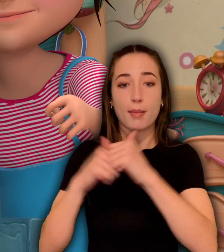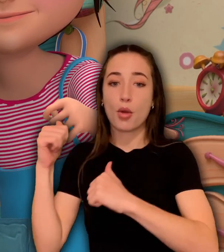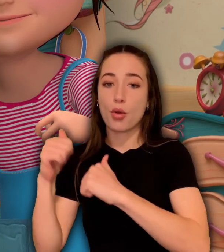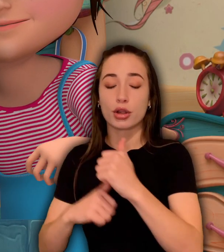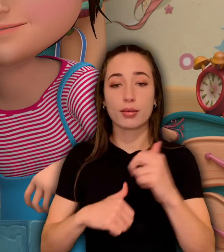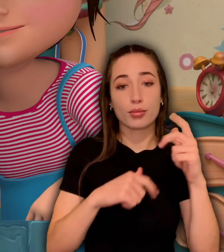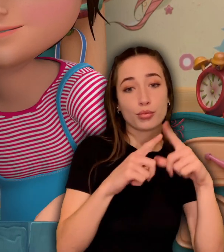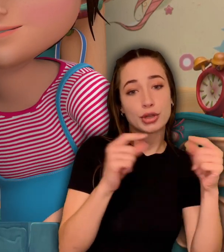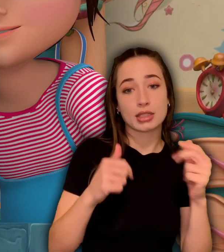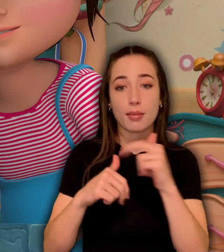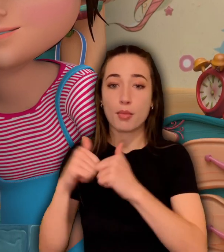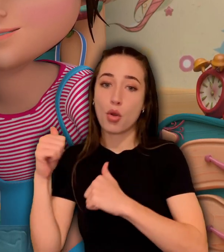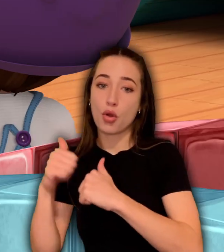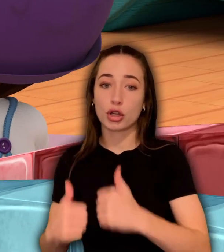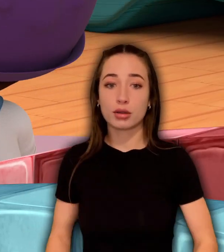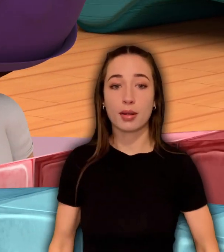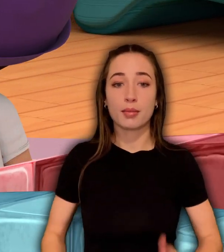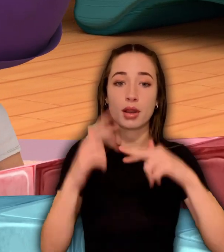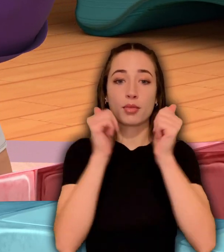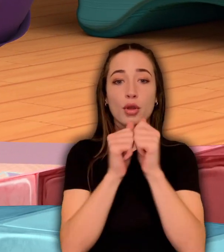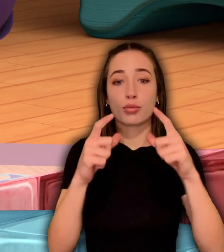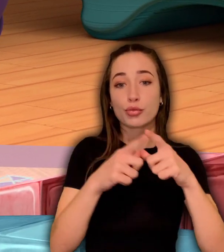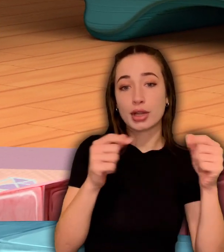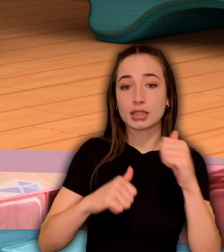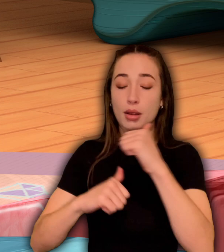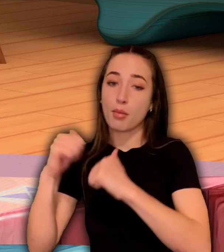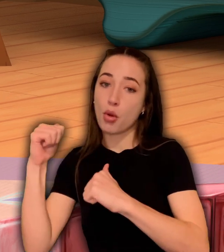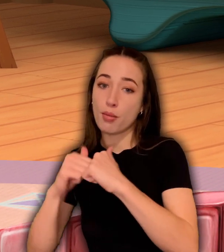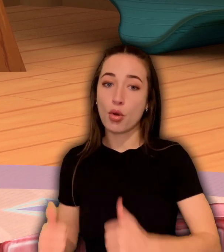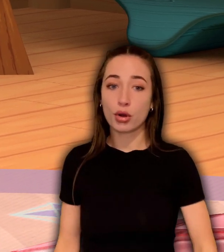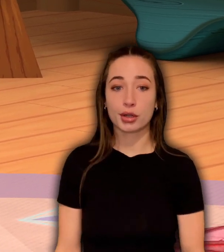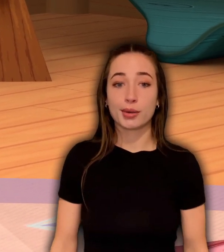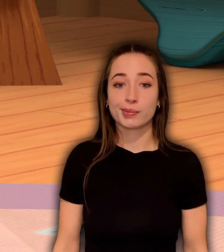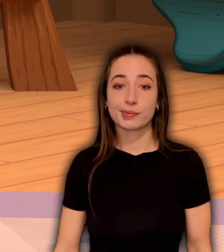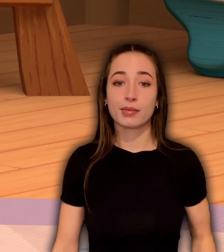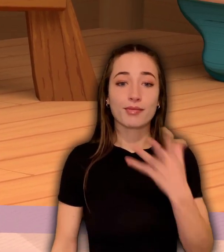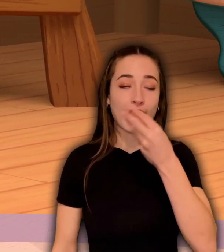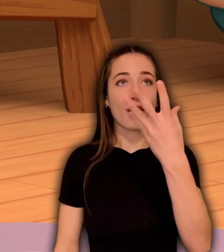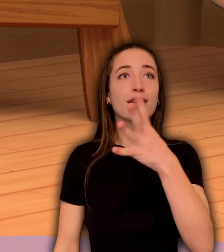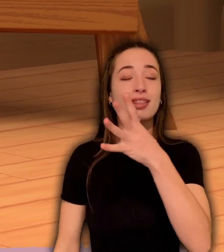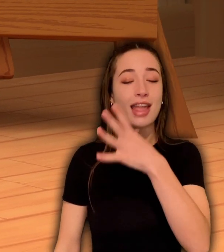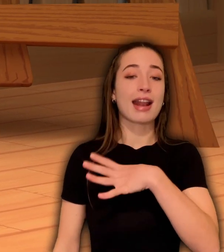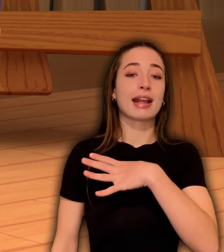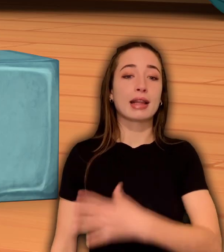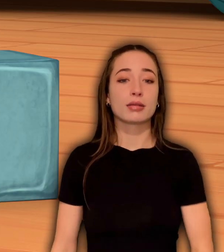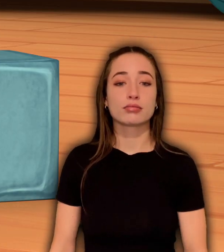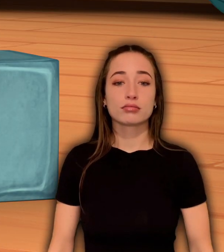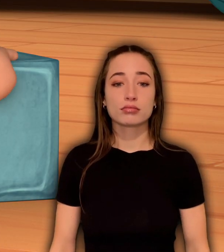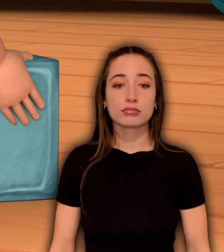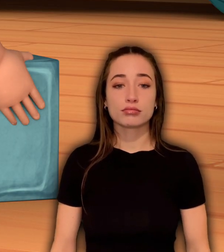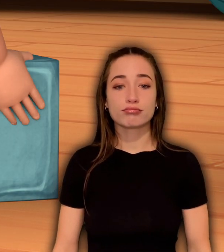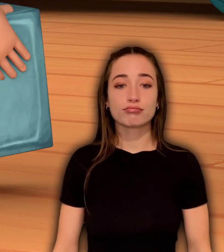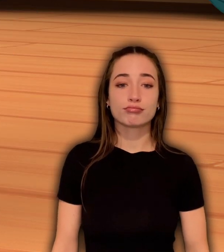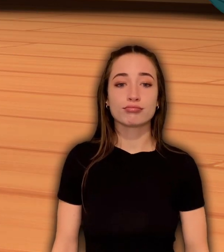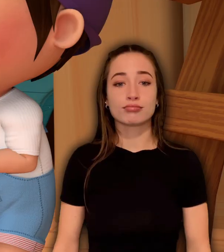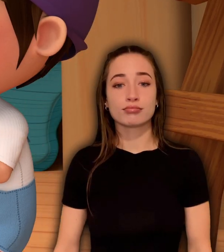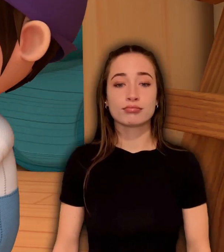BRICKS AND MORTAR BRICKS AND MORTAR BUILD IT UP WITH BRICKS AND MORTAR MY FAIR LADY